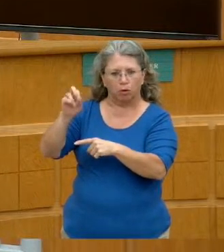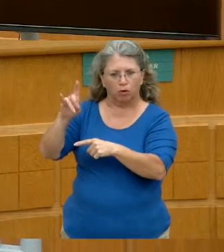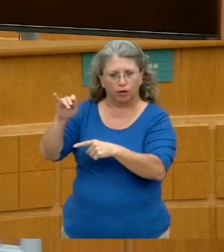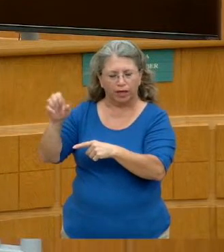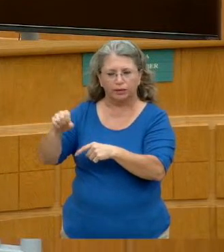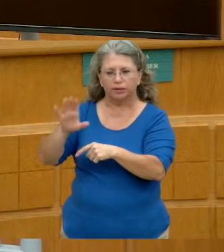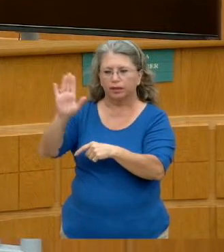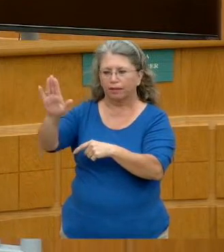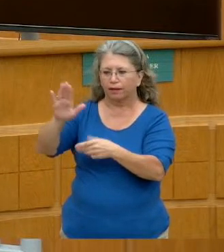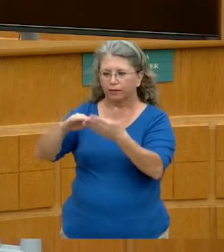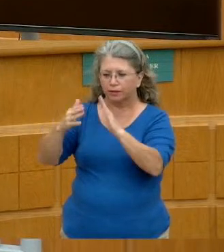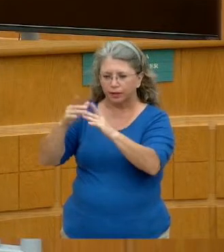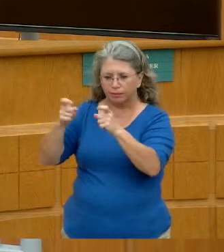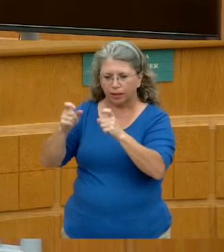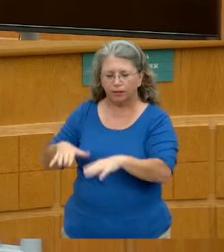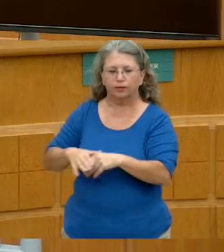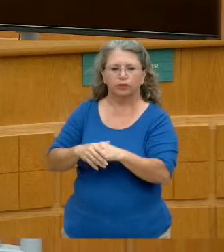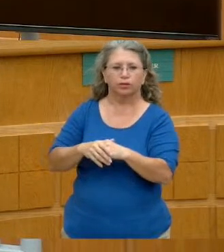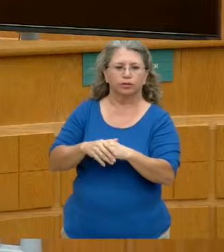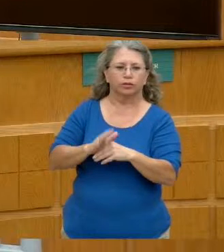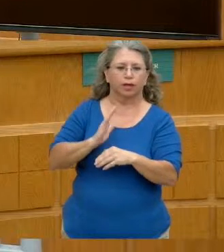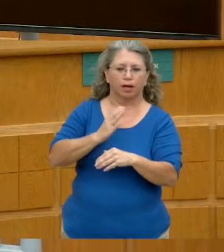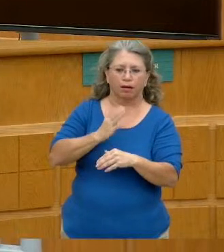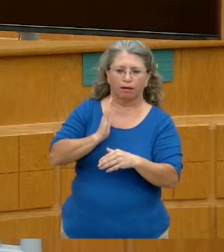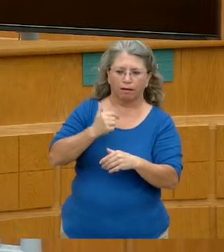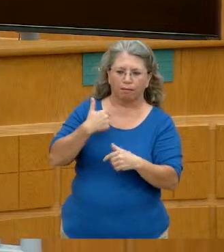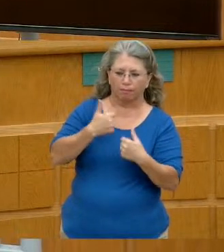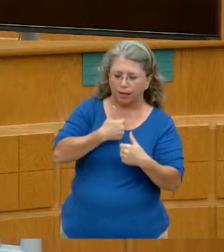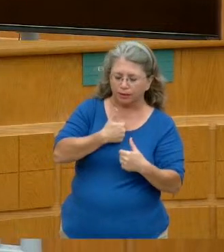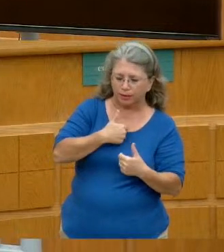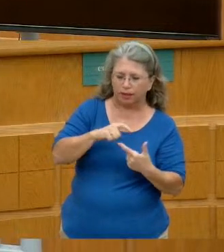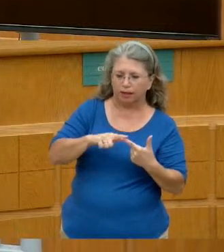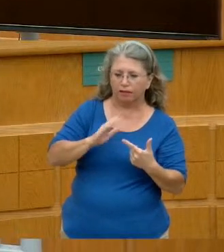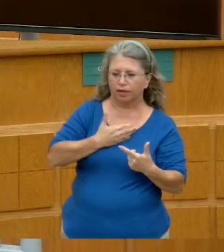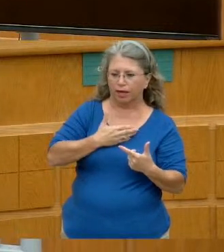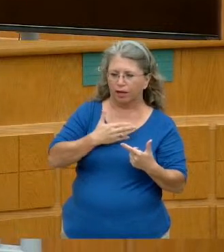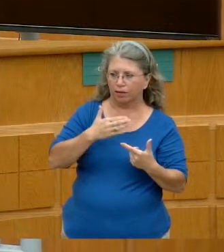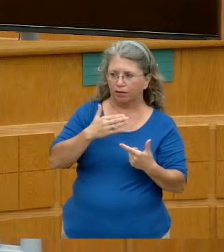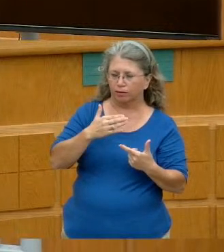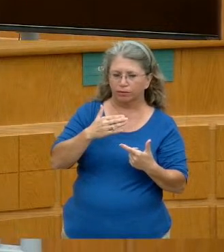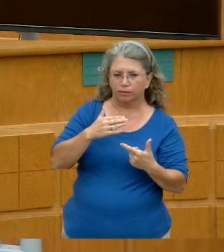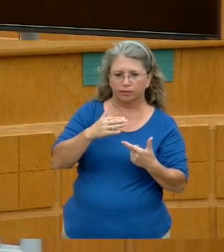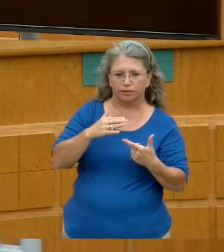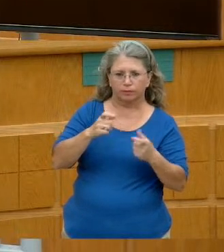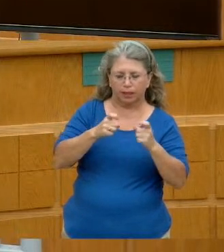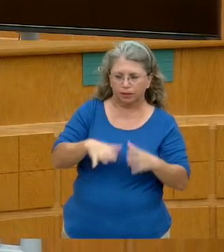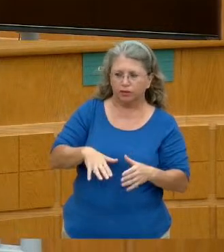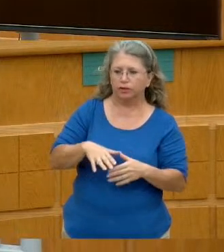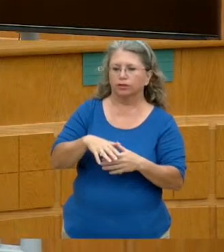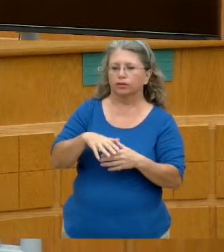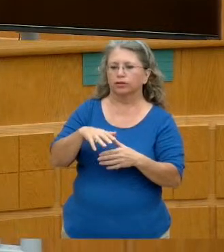from here, myself, the judge, county attorneys, city attorneys.